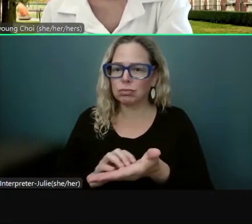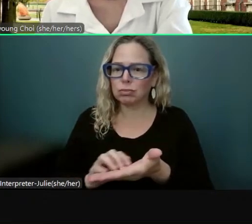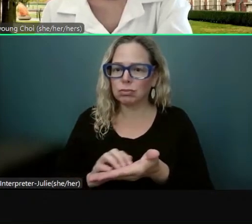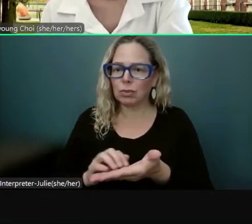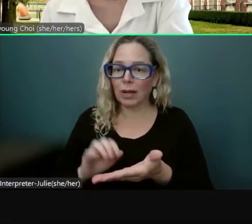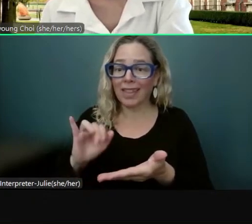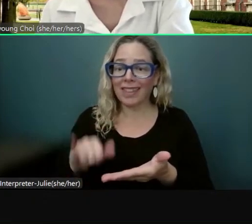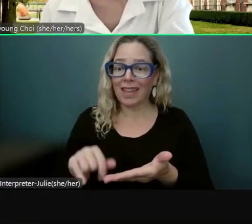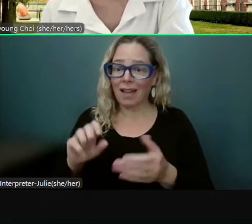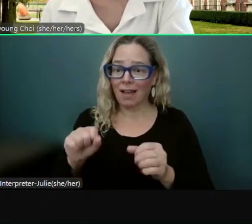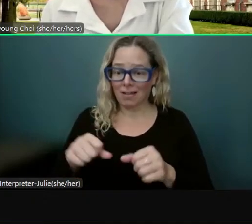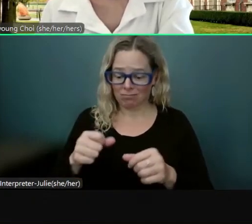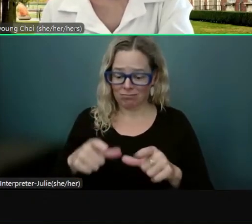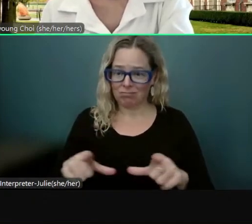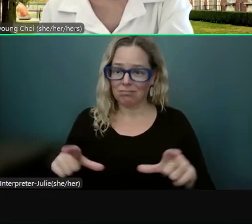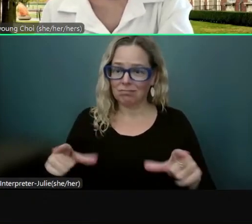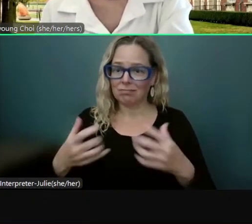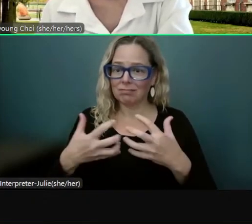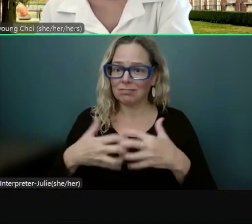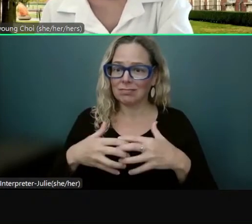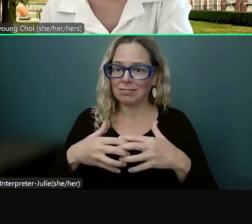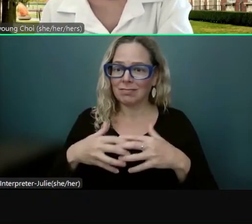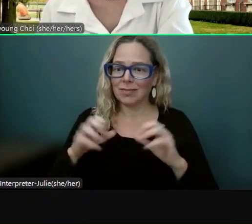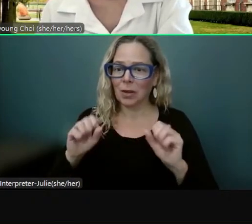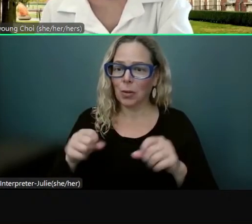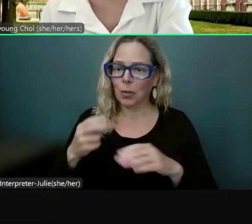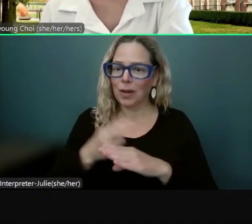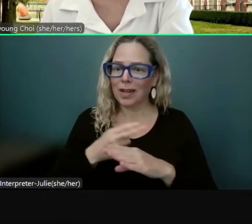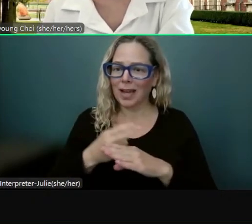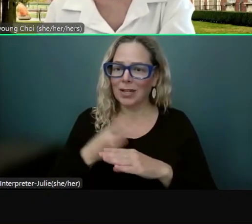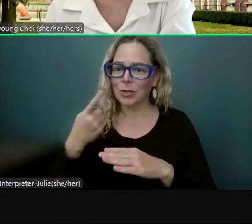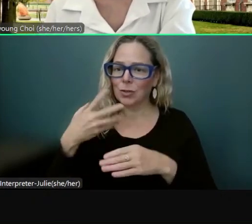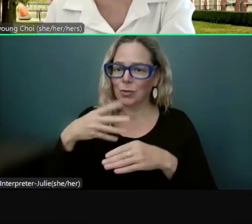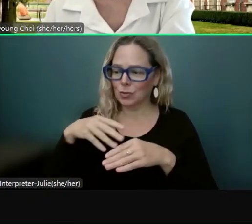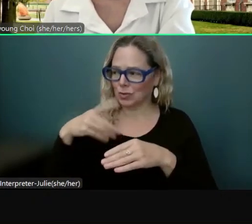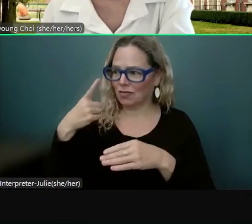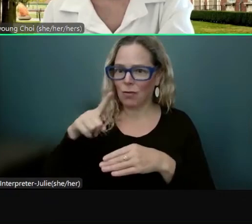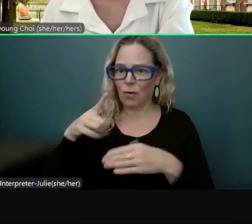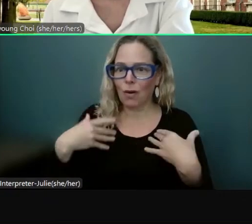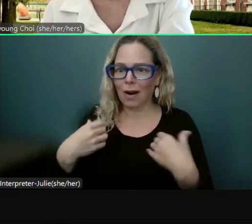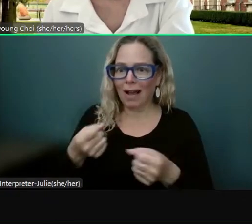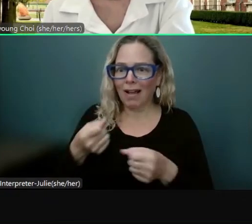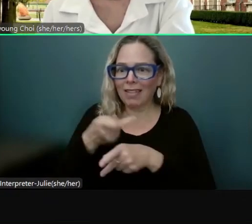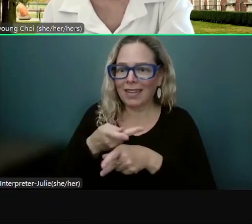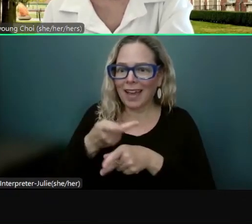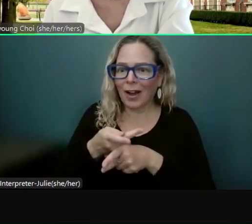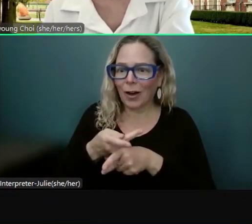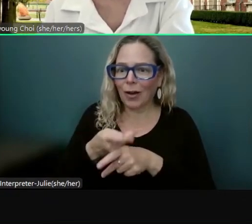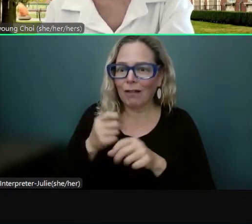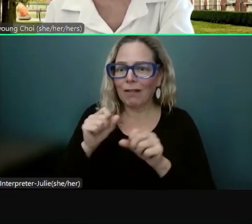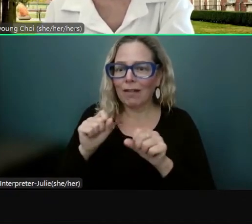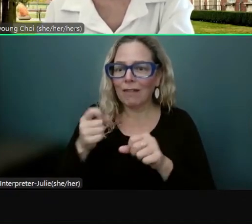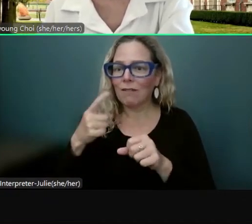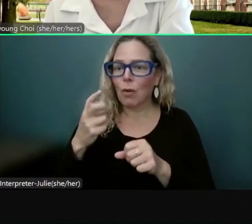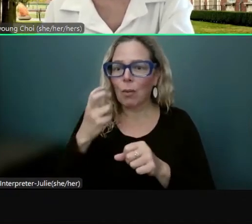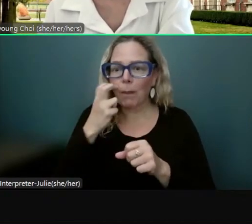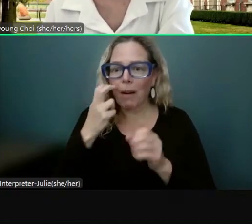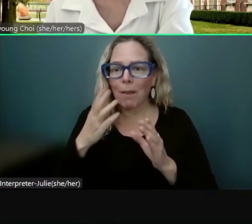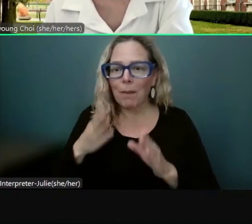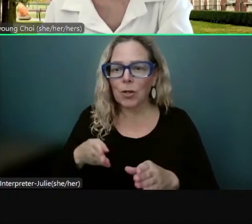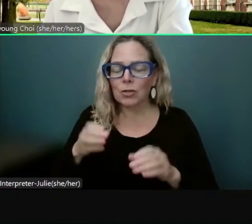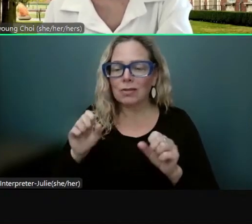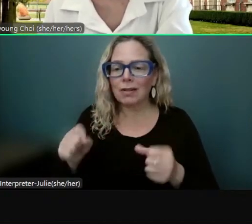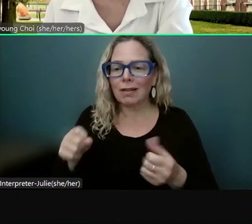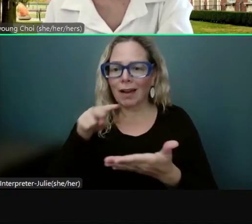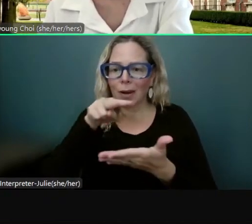healthcare settings. We can empower blind patients to read medical records, prescriptions,